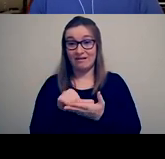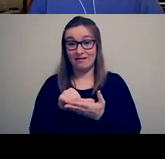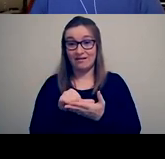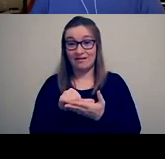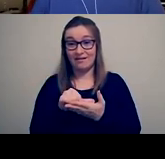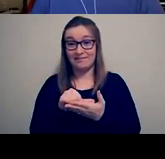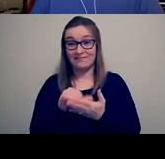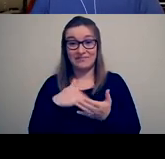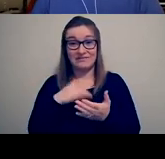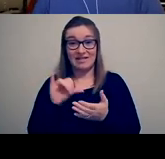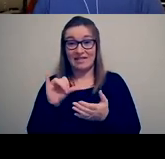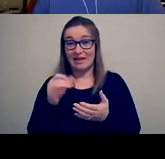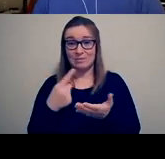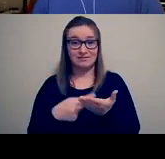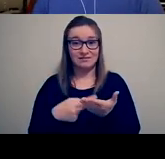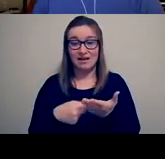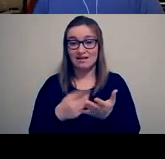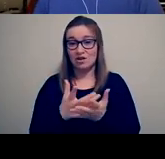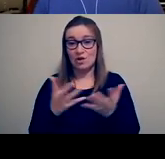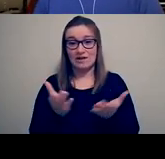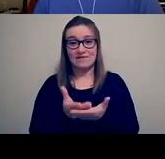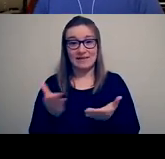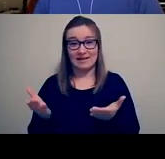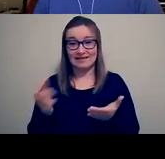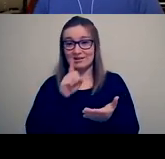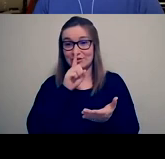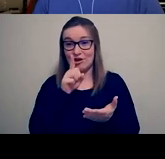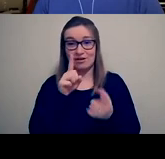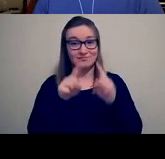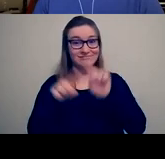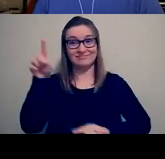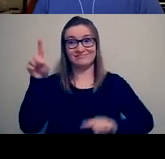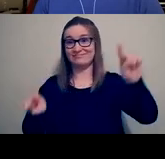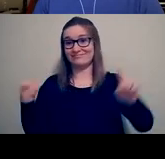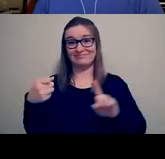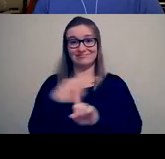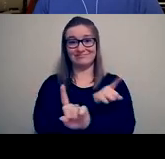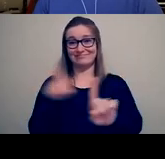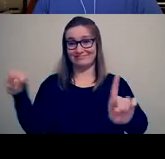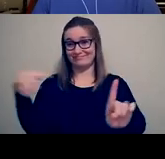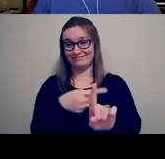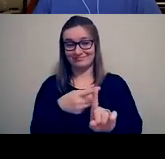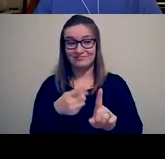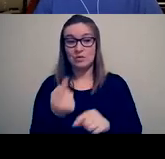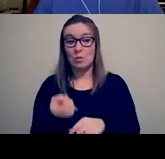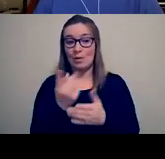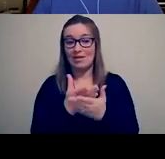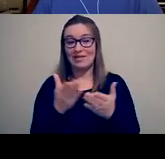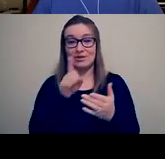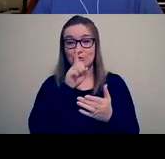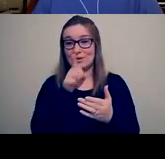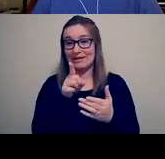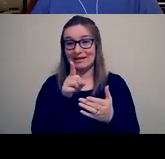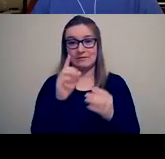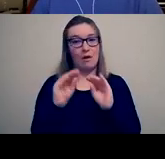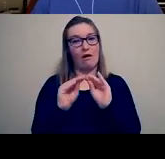I feel like we covered a lot of things that are all over the place. One of the things that was really apparent when we